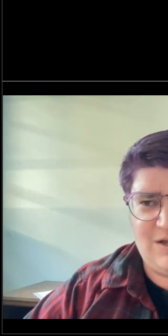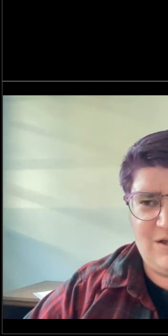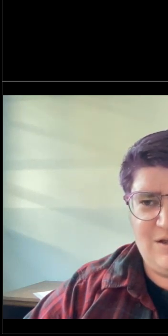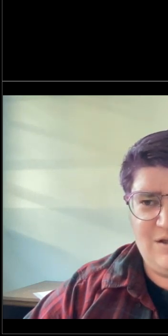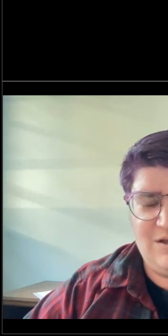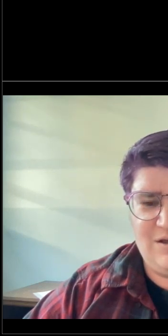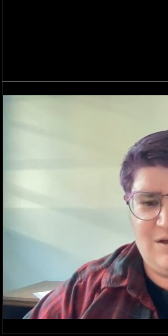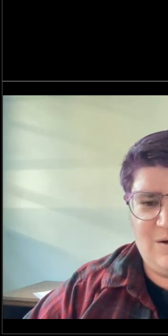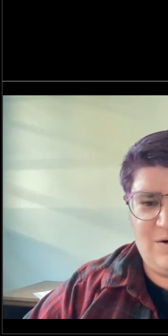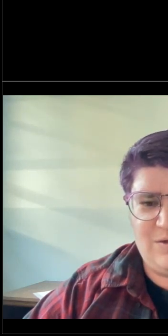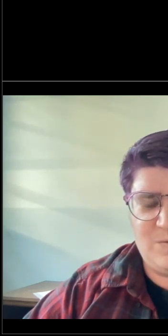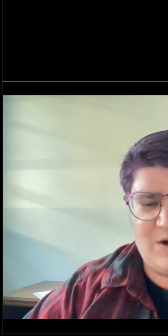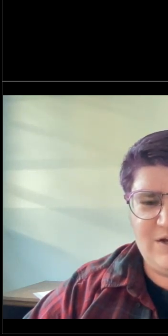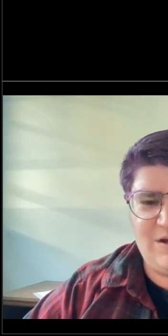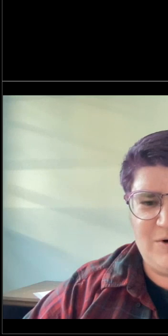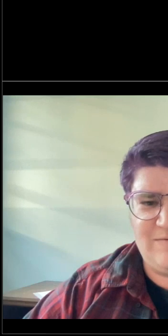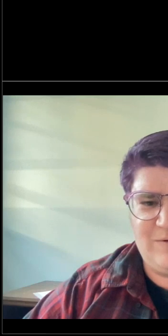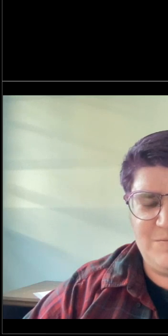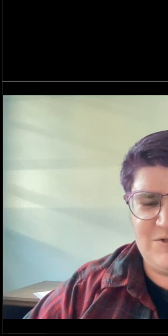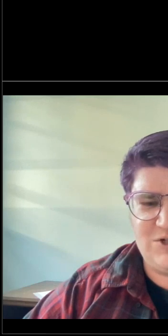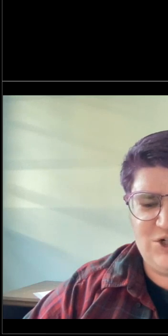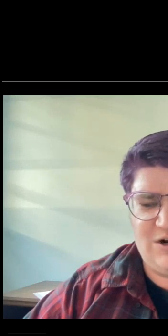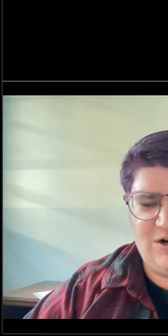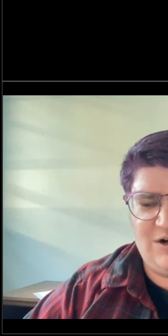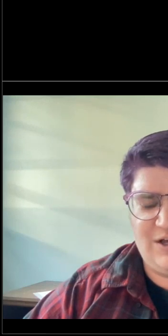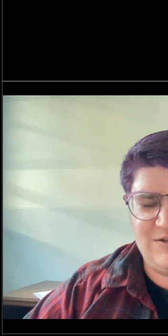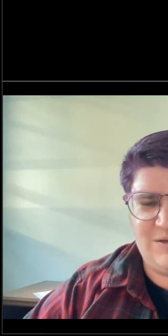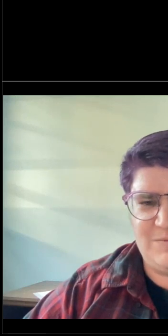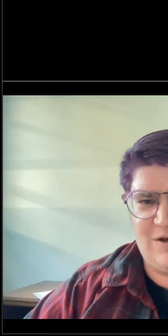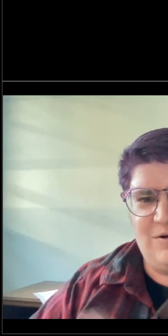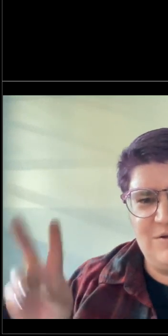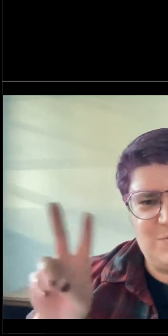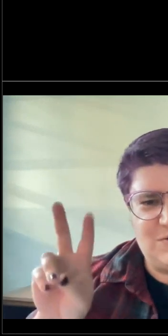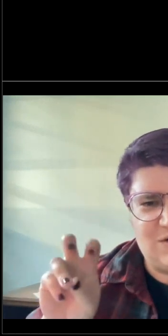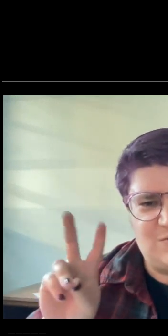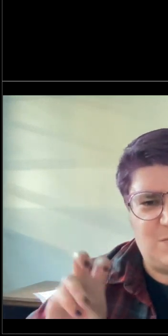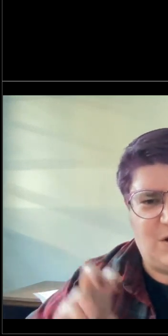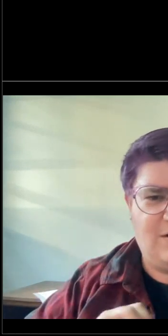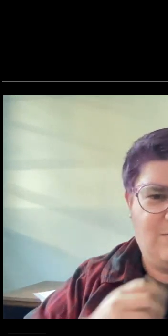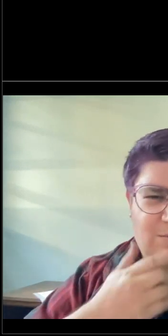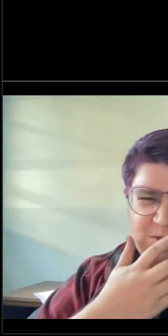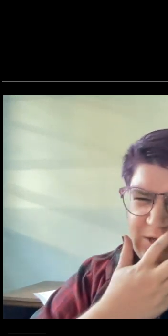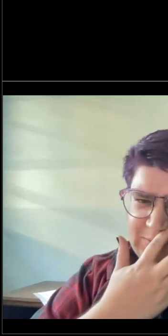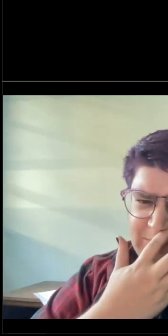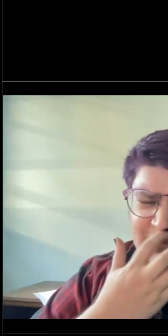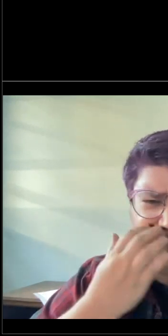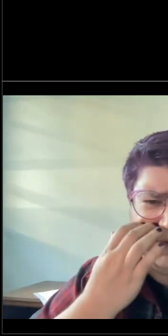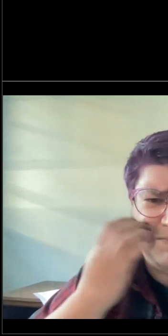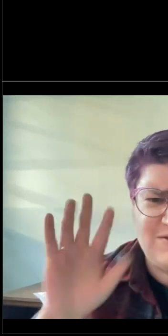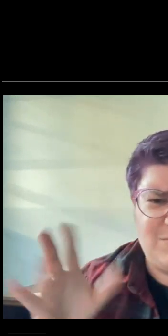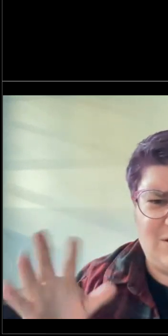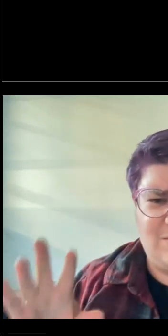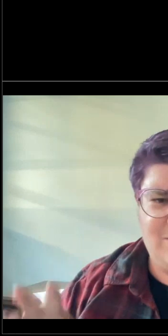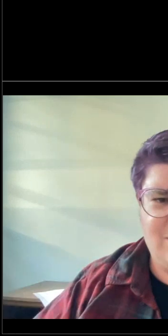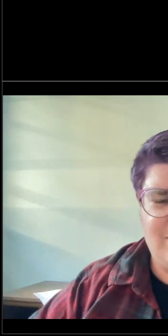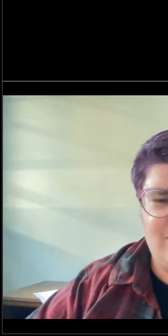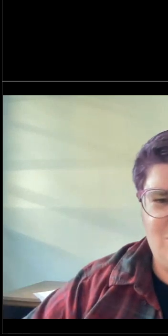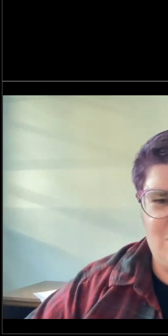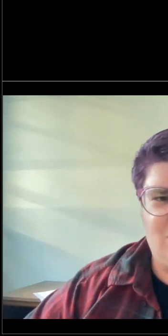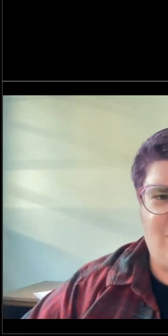how many are the right number of forms to share, except, I don't know, this one sounds right, which tells me that there might be